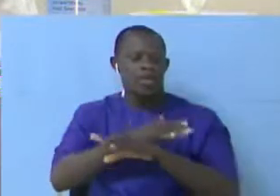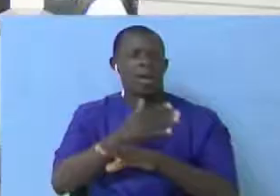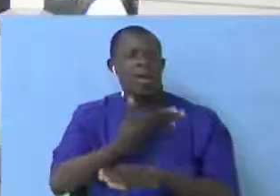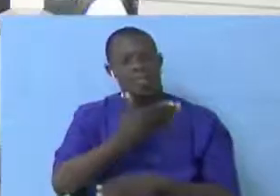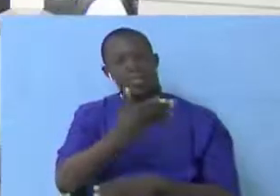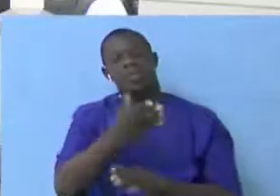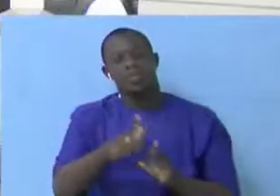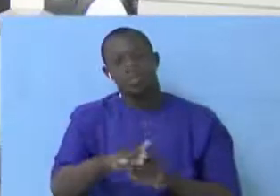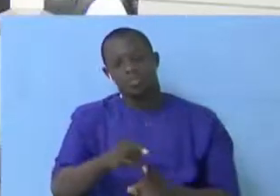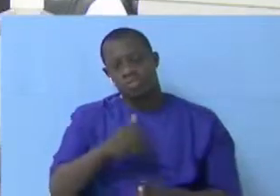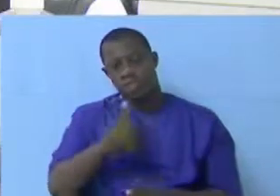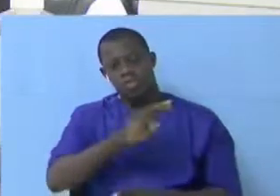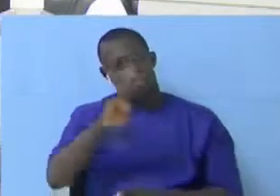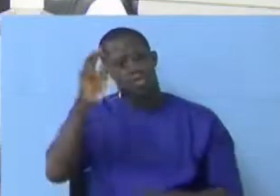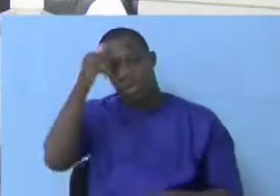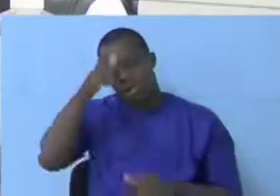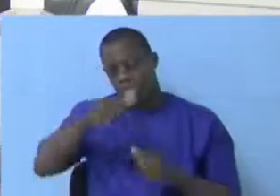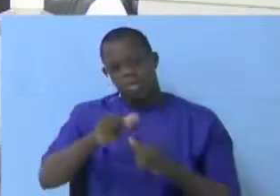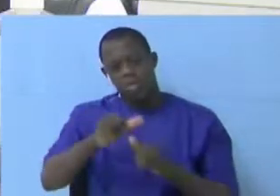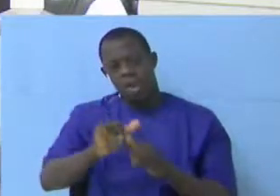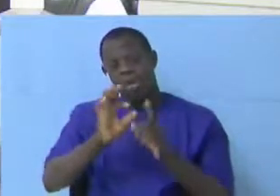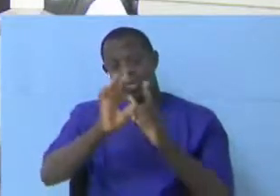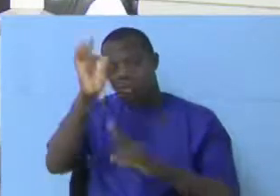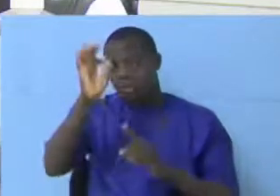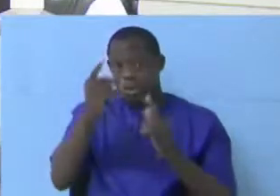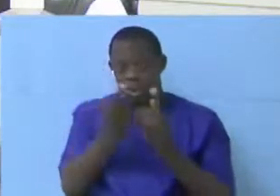remember the specifics.